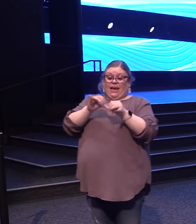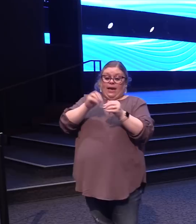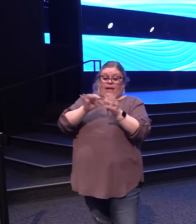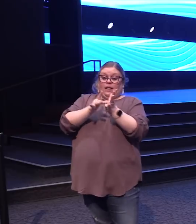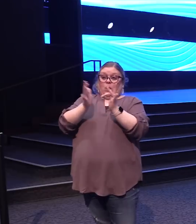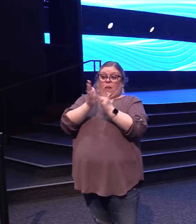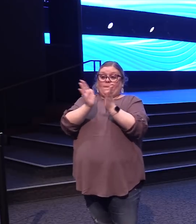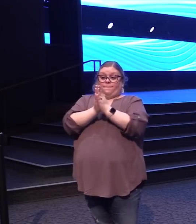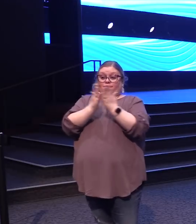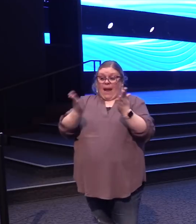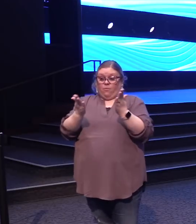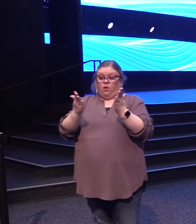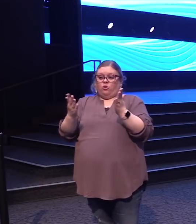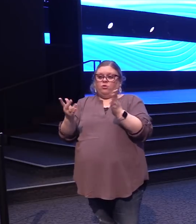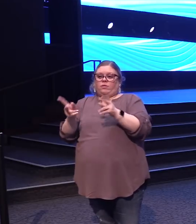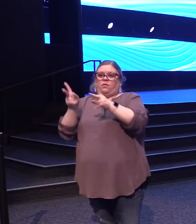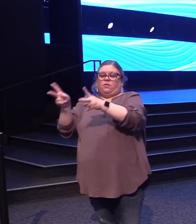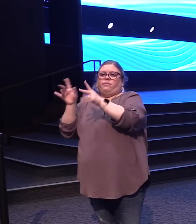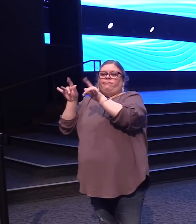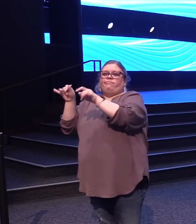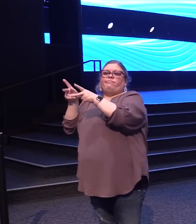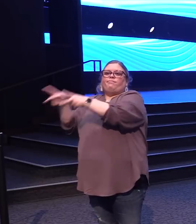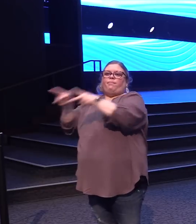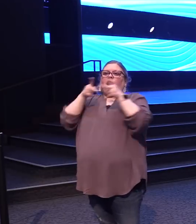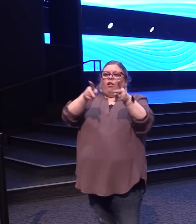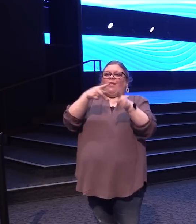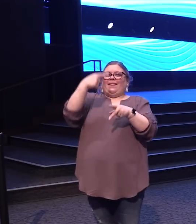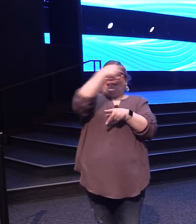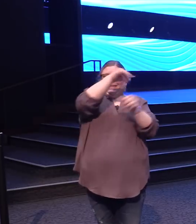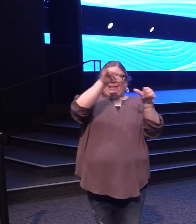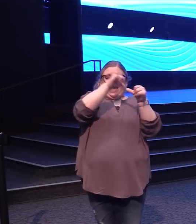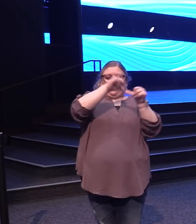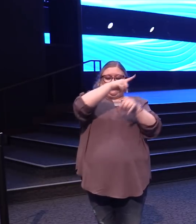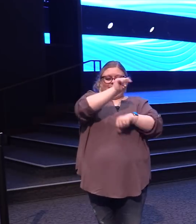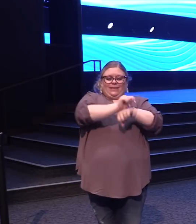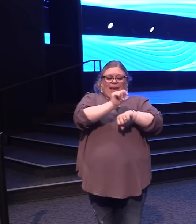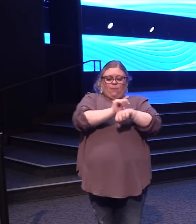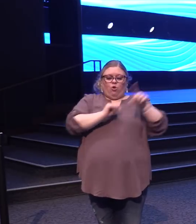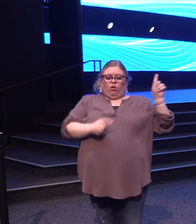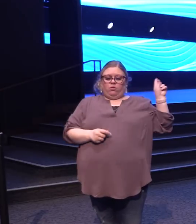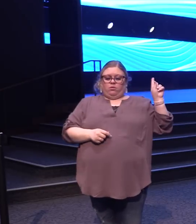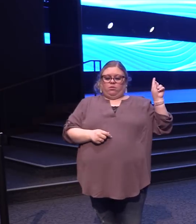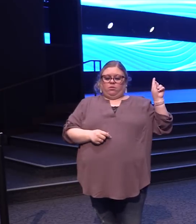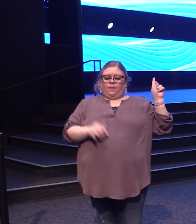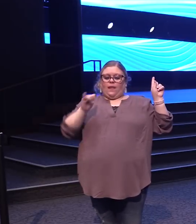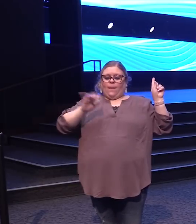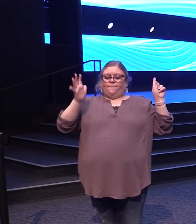give a basic understanding about the size of the temple, this is what it looks like.